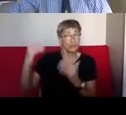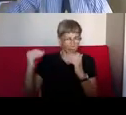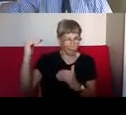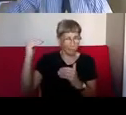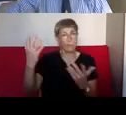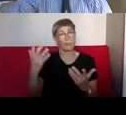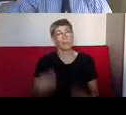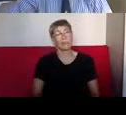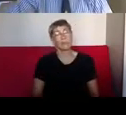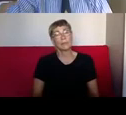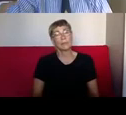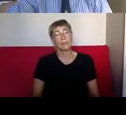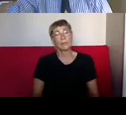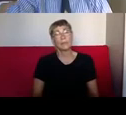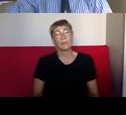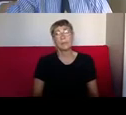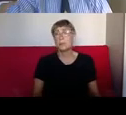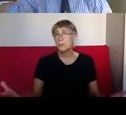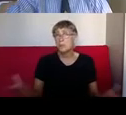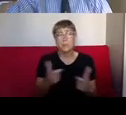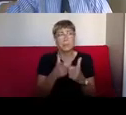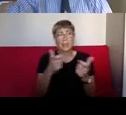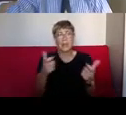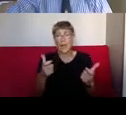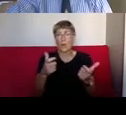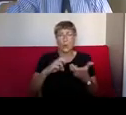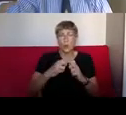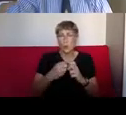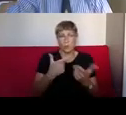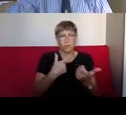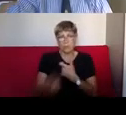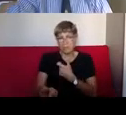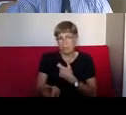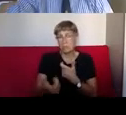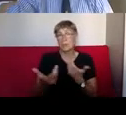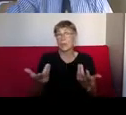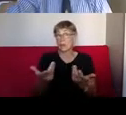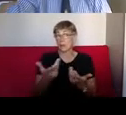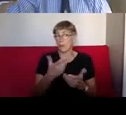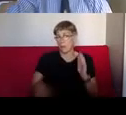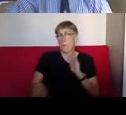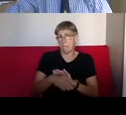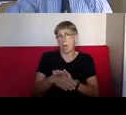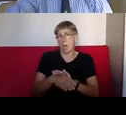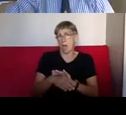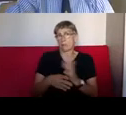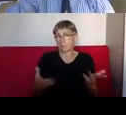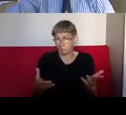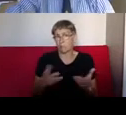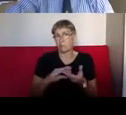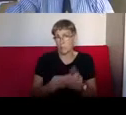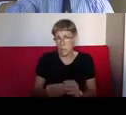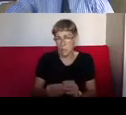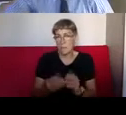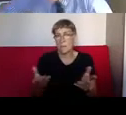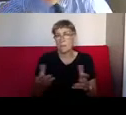after for a job. It's about stigma. Stigma, maybe it seems that persons with